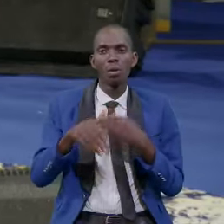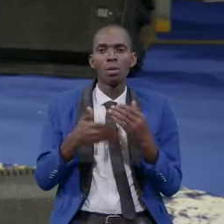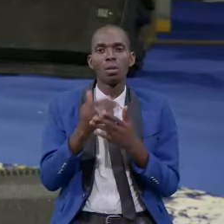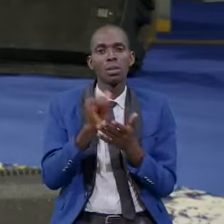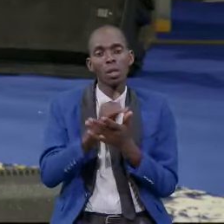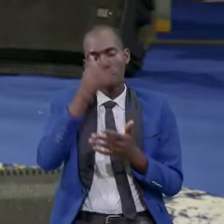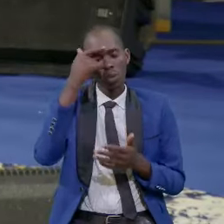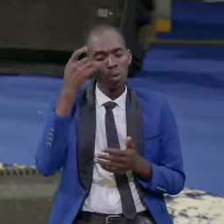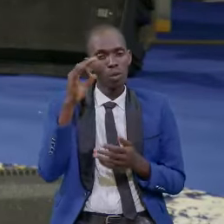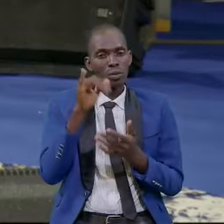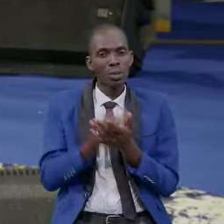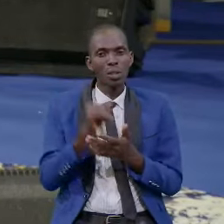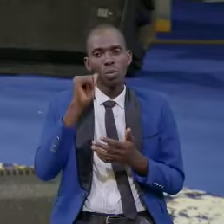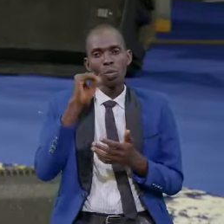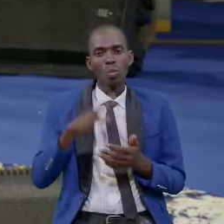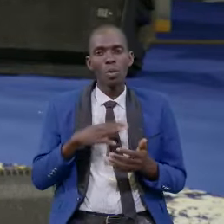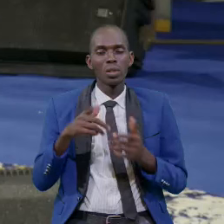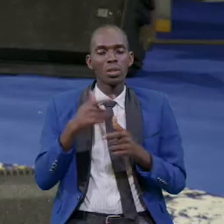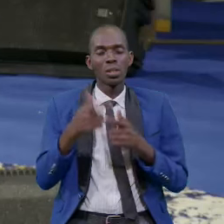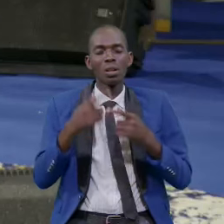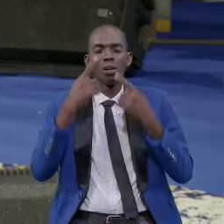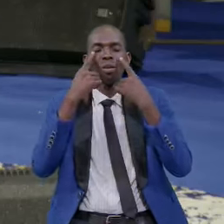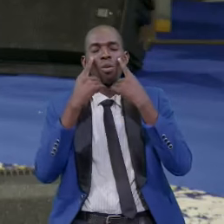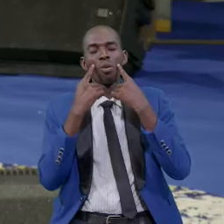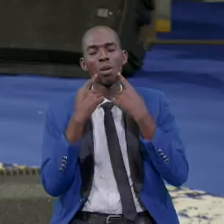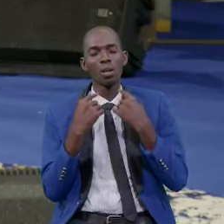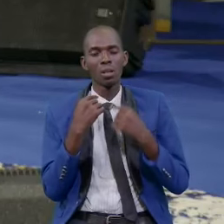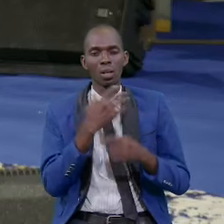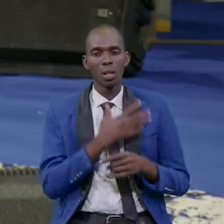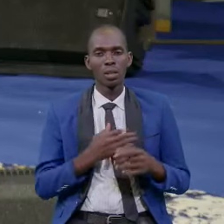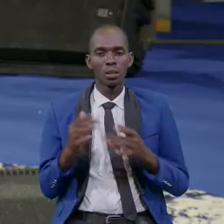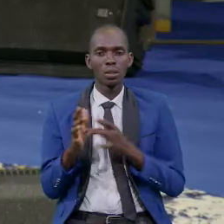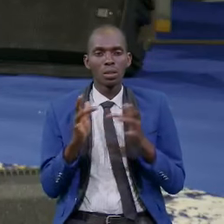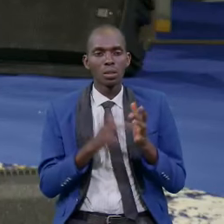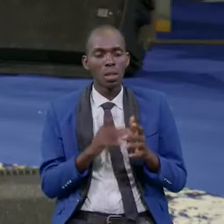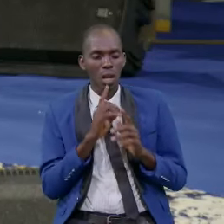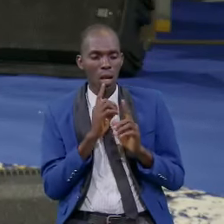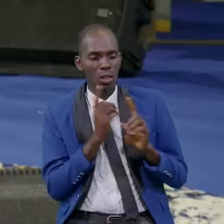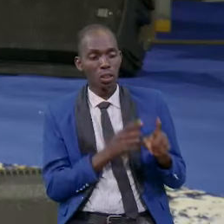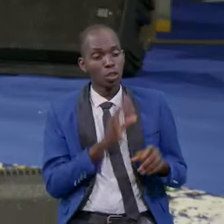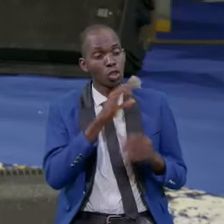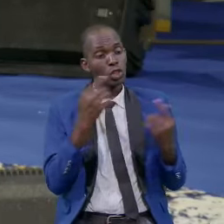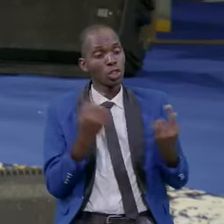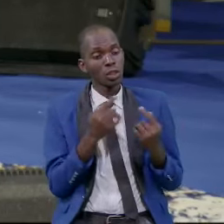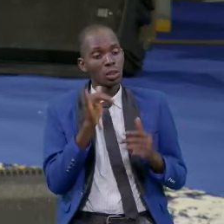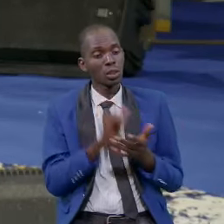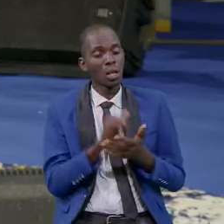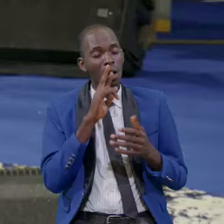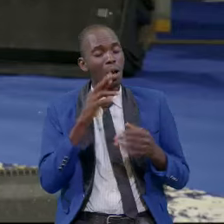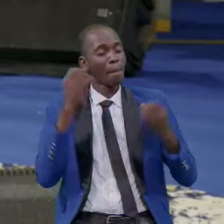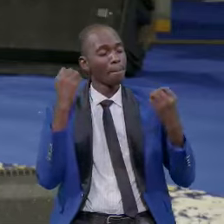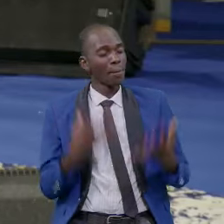she wept, she cried. And Jesus said, your sins, which are many, are forgiven